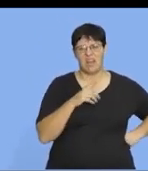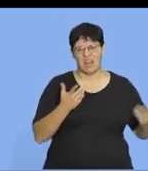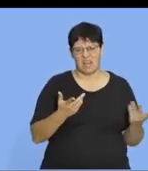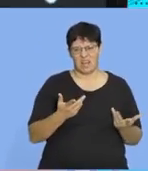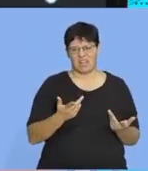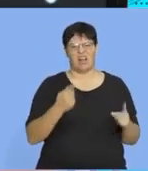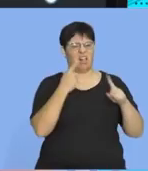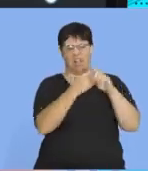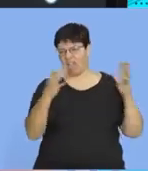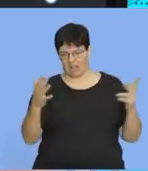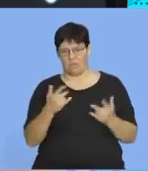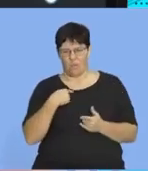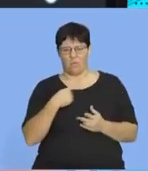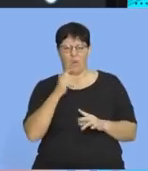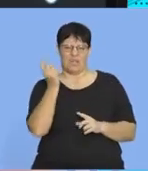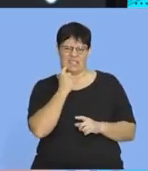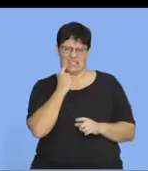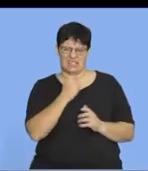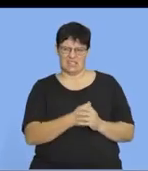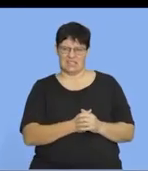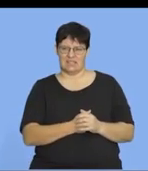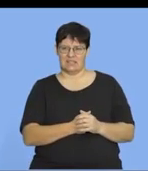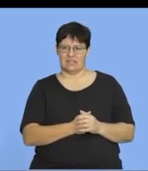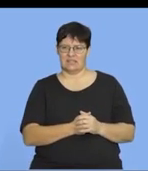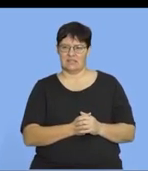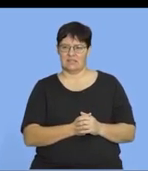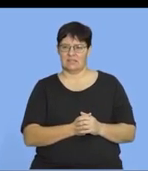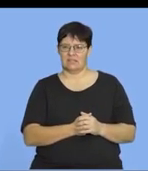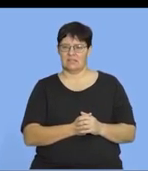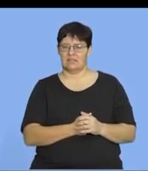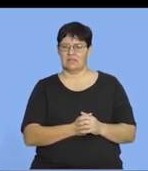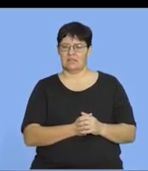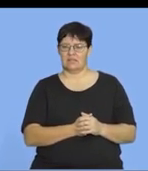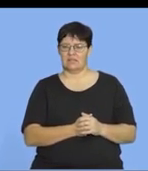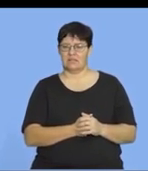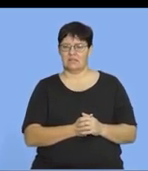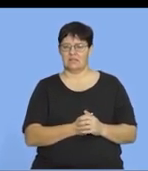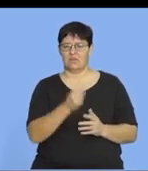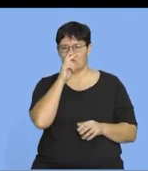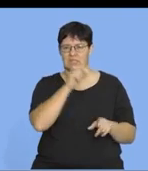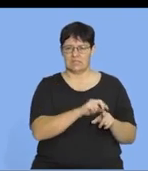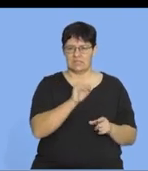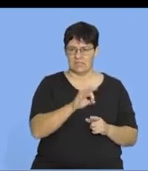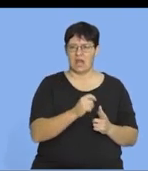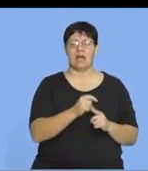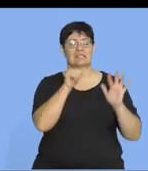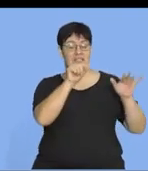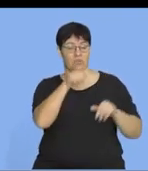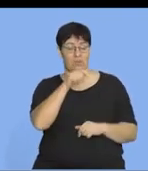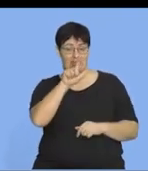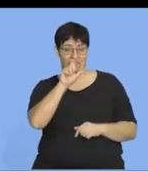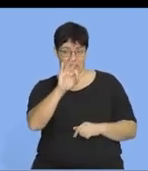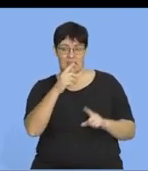notation. Let's just make our life easier, and that really is fine. So 7, and we need 3. So